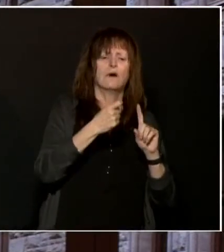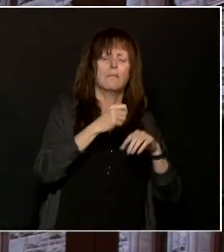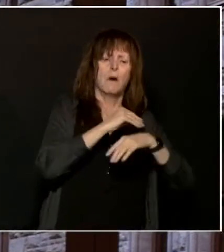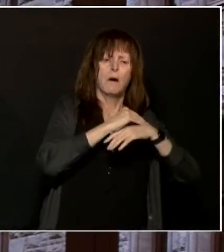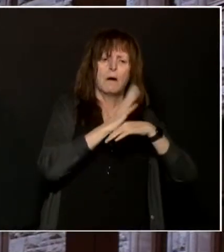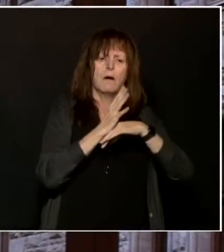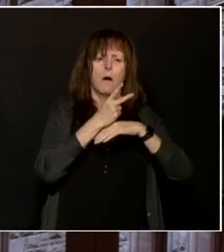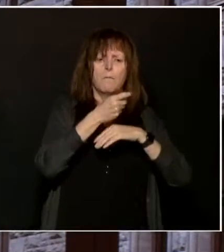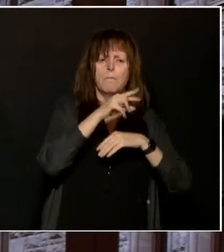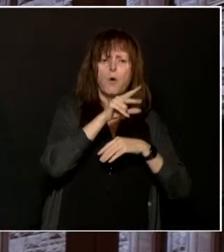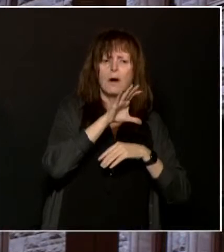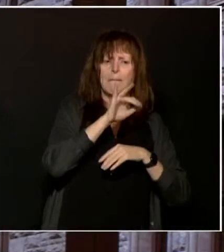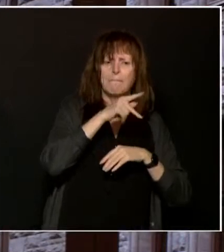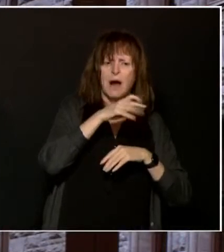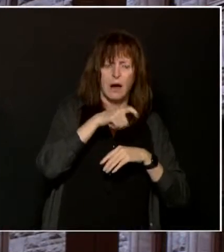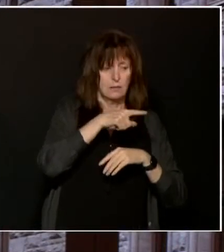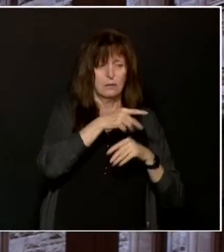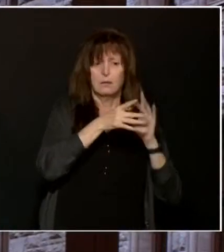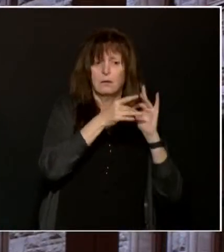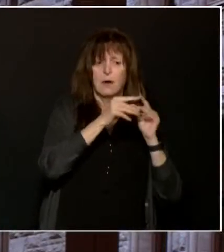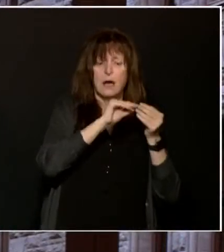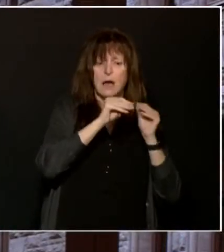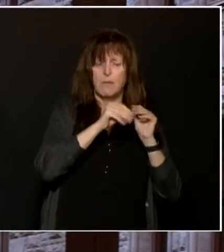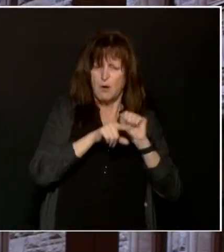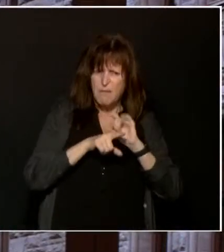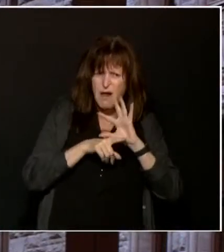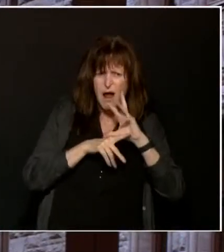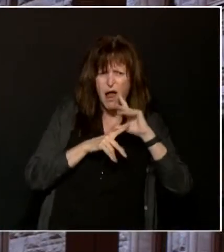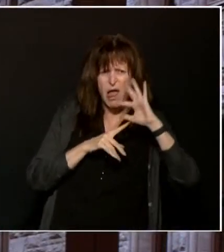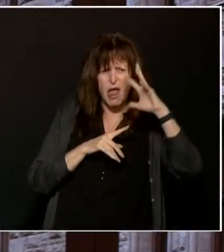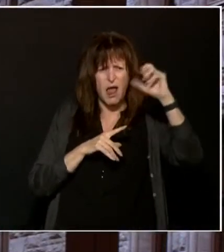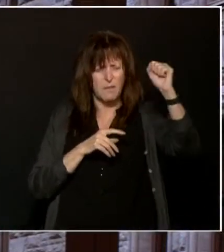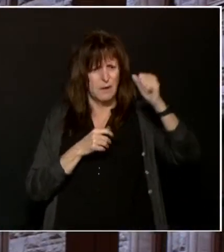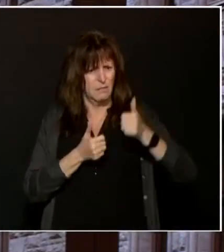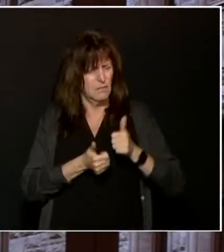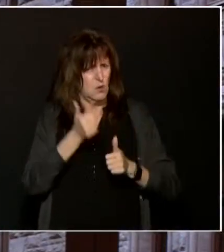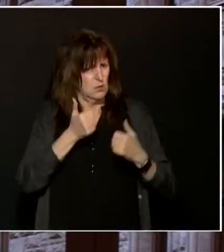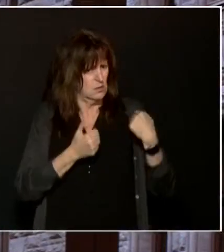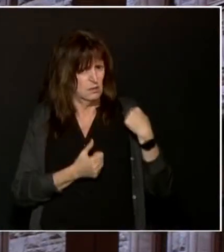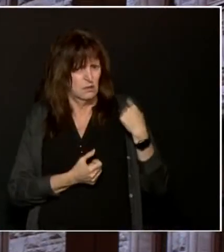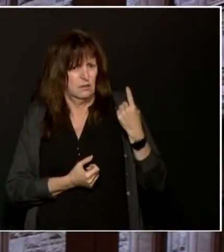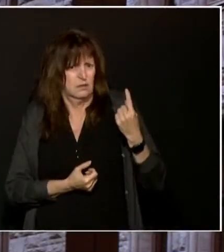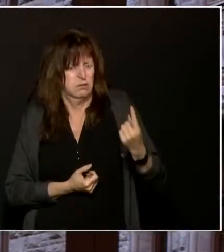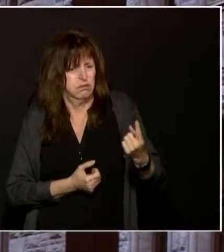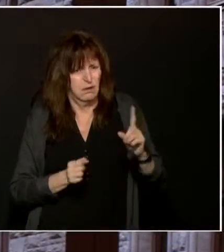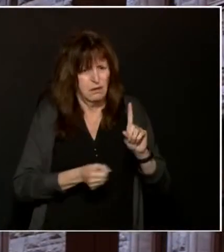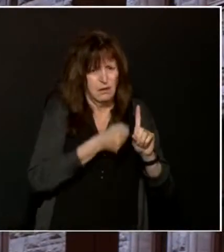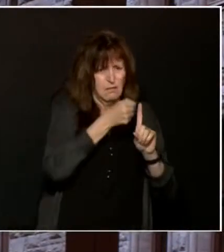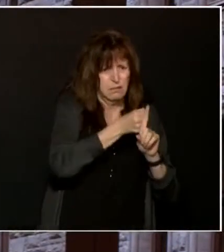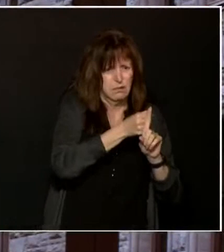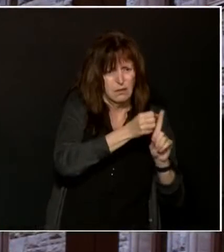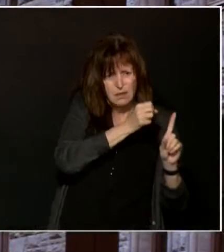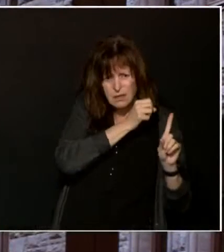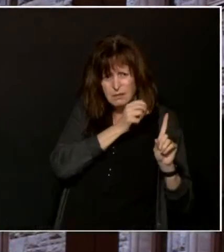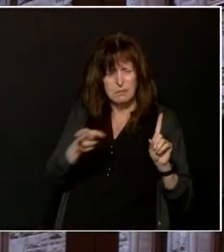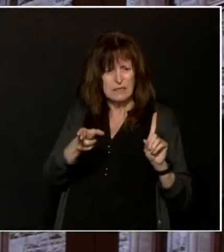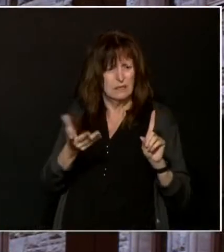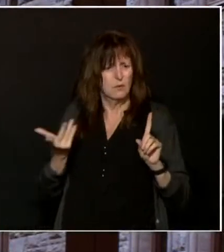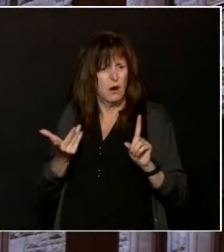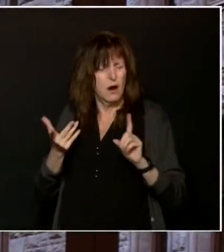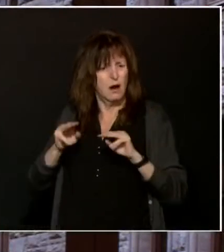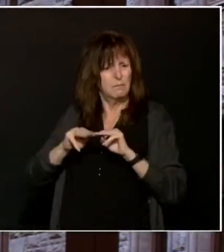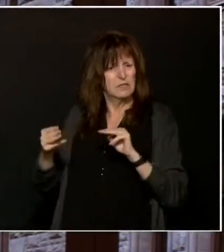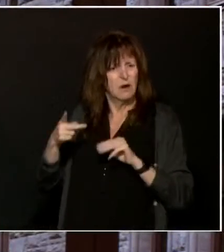having throughout their community, the most they've seen during this time, they've superseded even Peel in its cases per